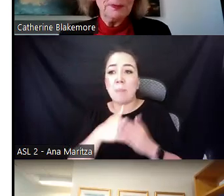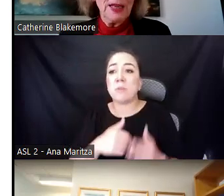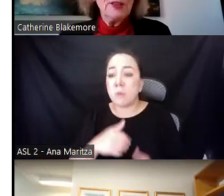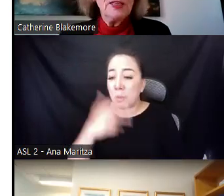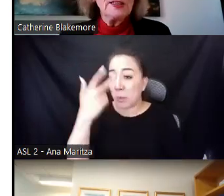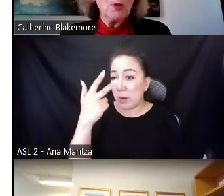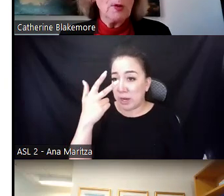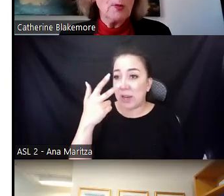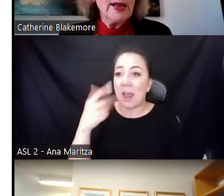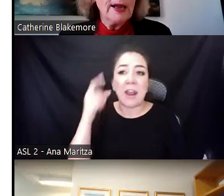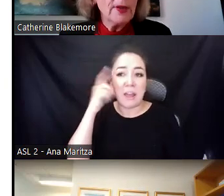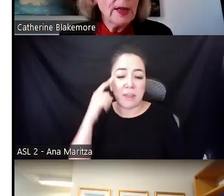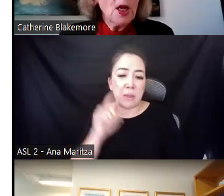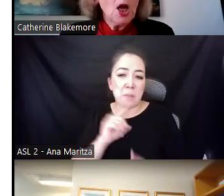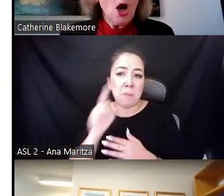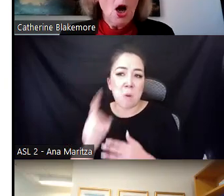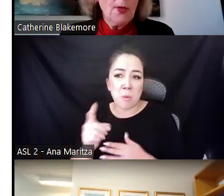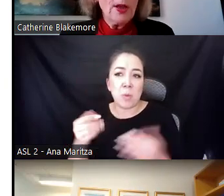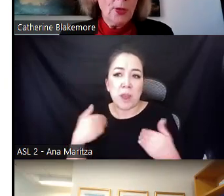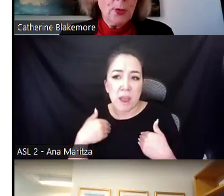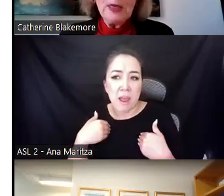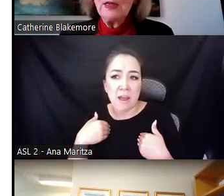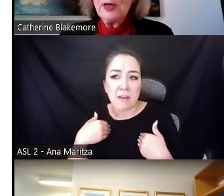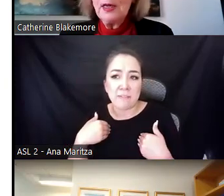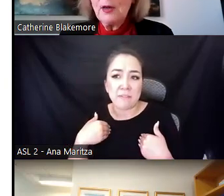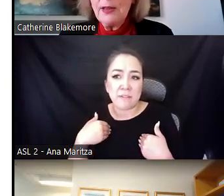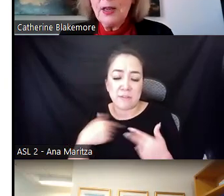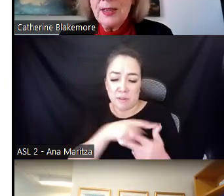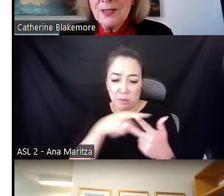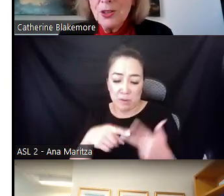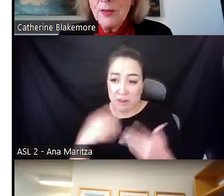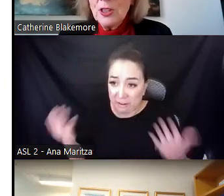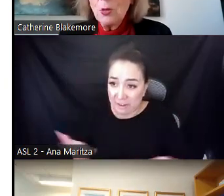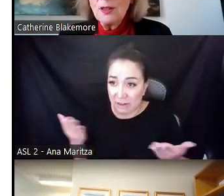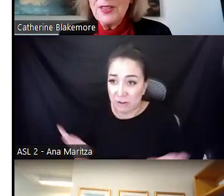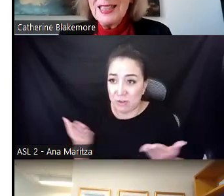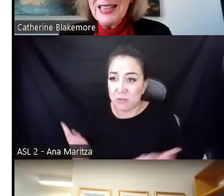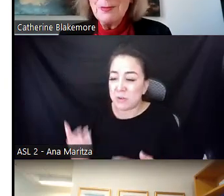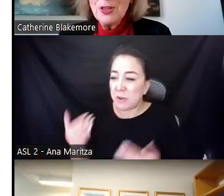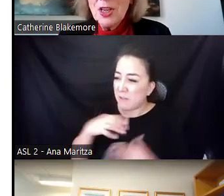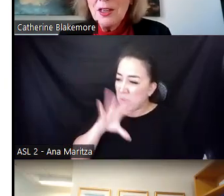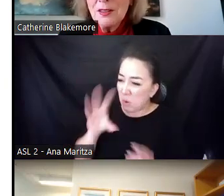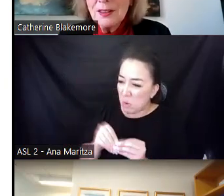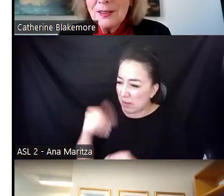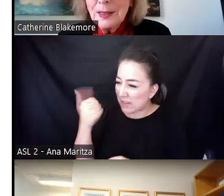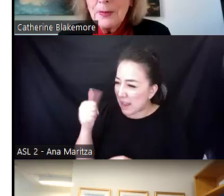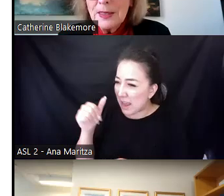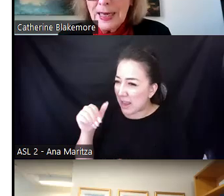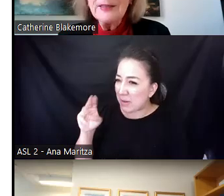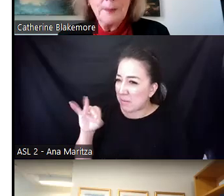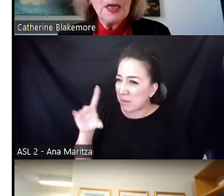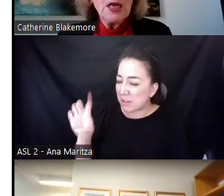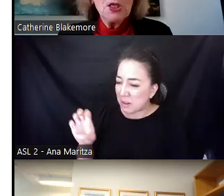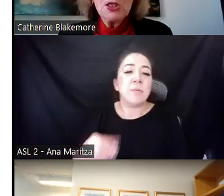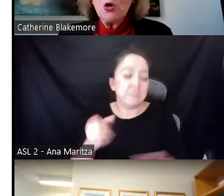think, I think at the moment we have the 3 that are here. I think we have a total of 10, Michelle? Yeah, we